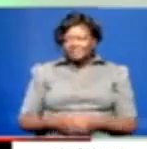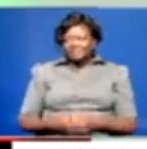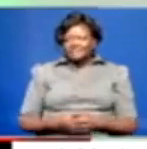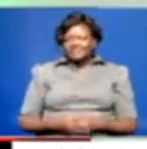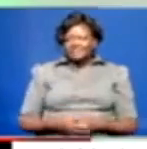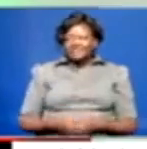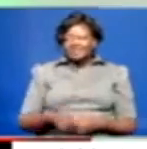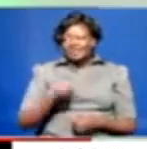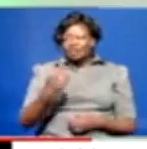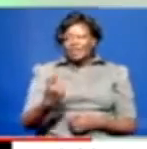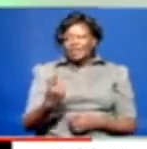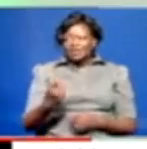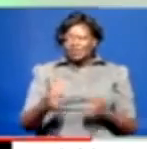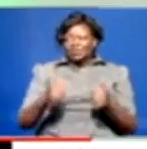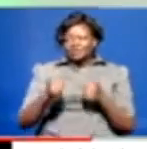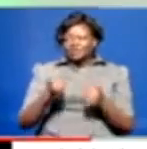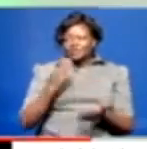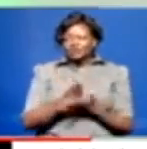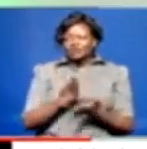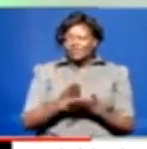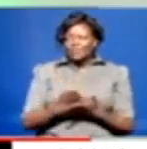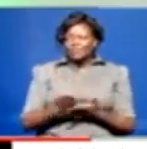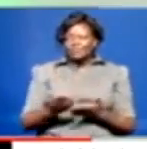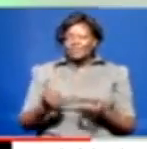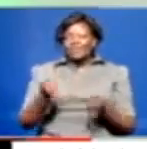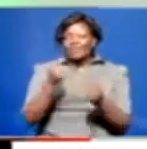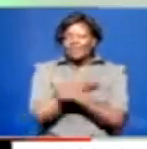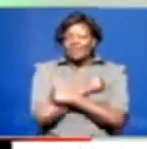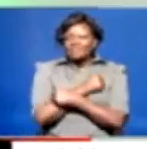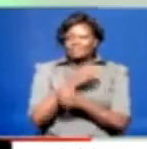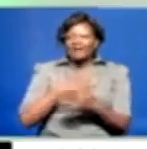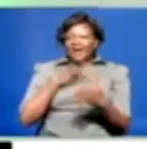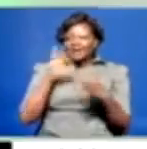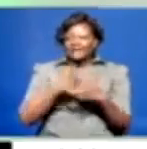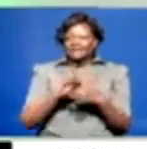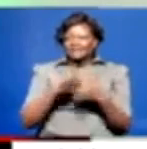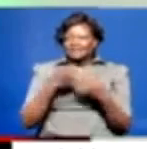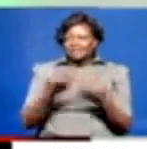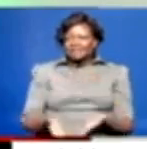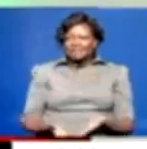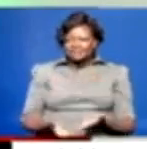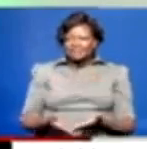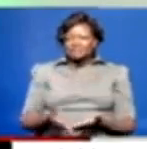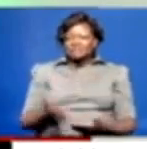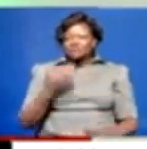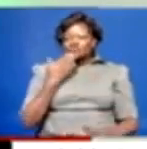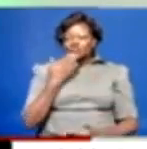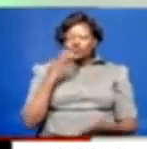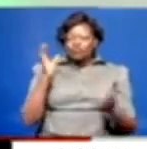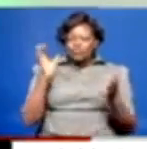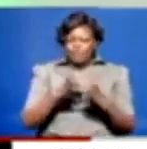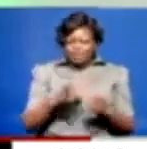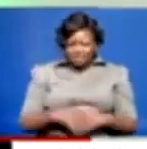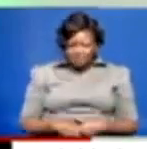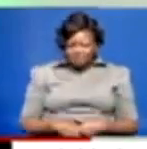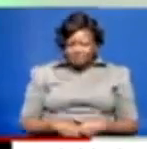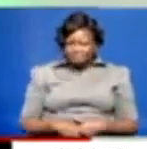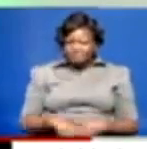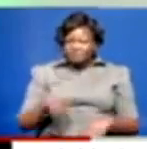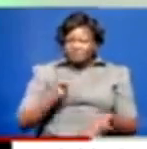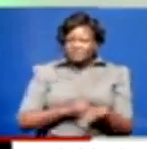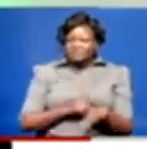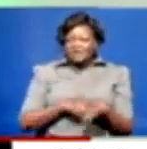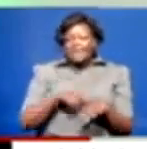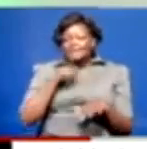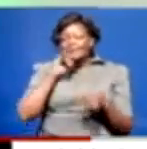another one, which obviously is my favorite segment, My Culture. And now, among the Abaluhya community, when a polygamous man dies, his remains